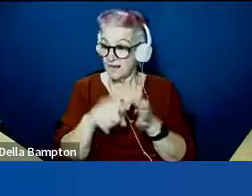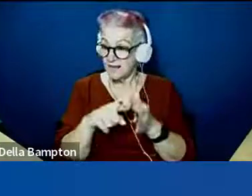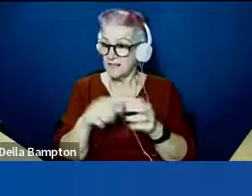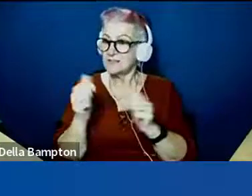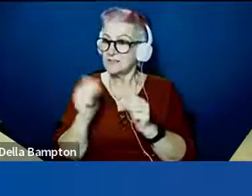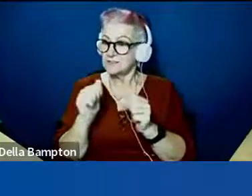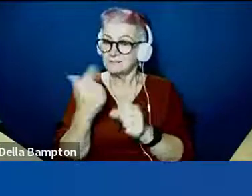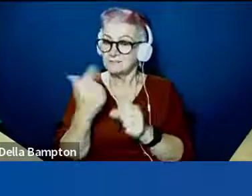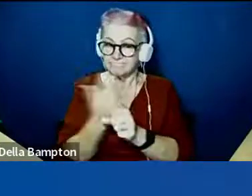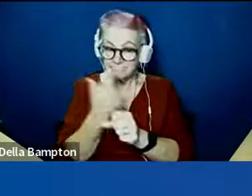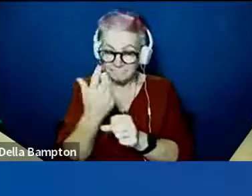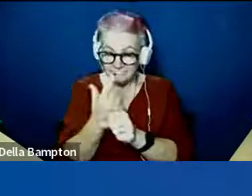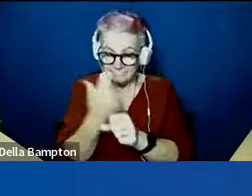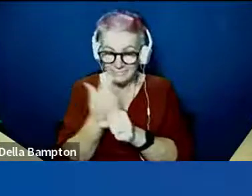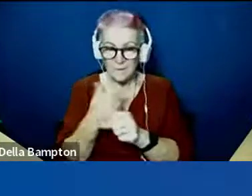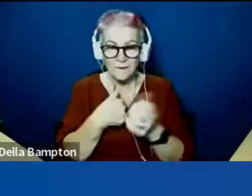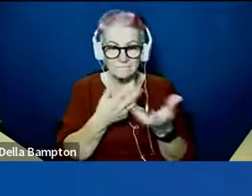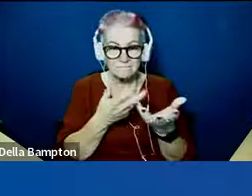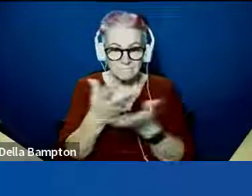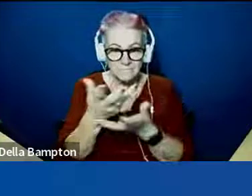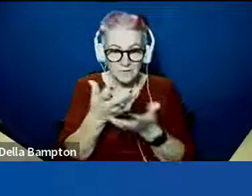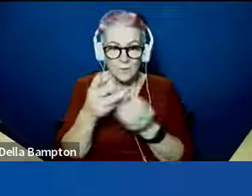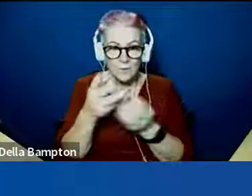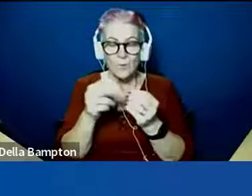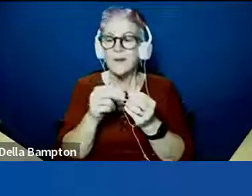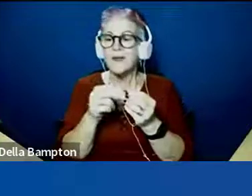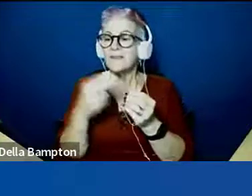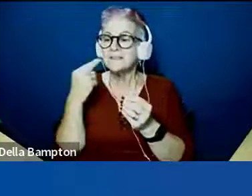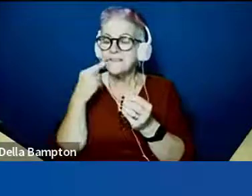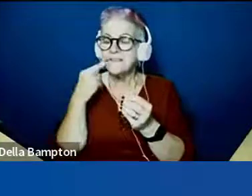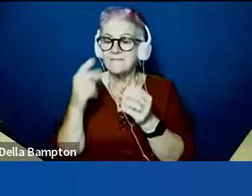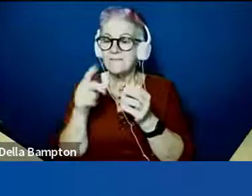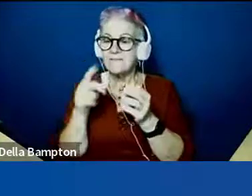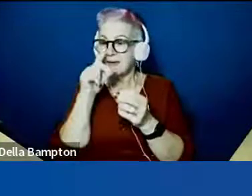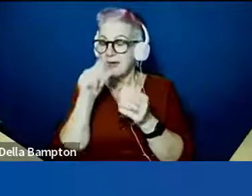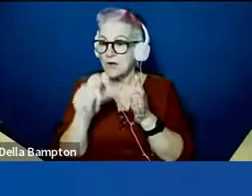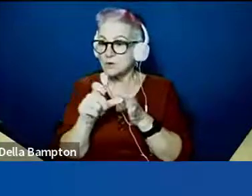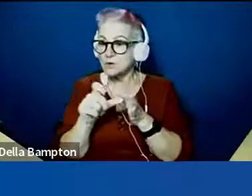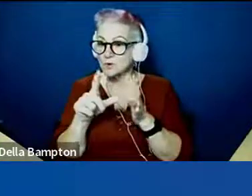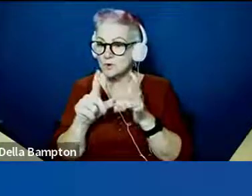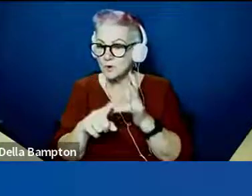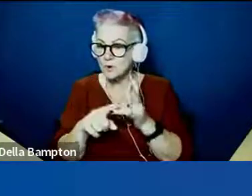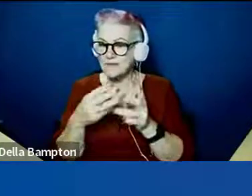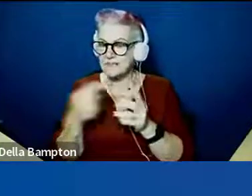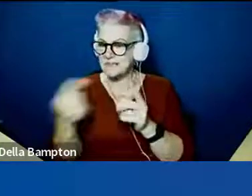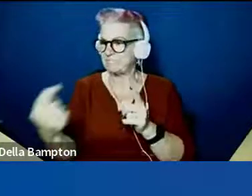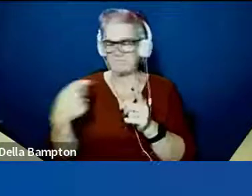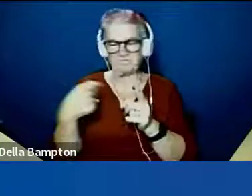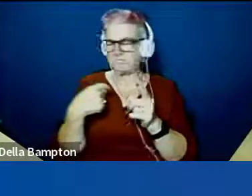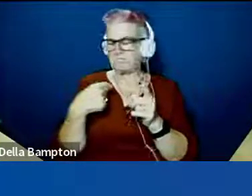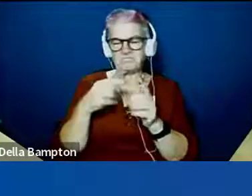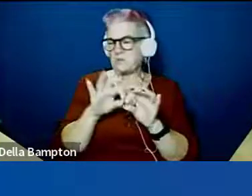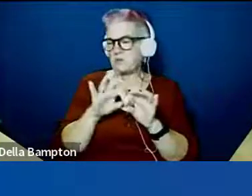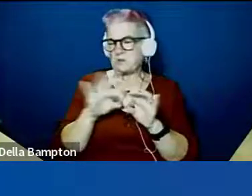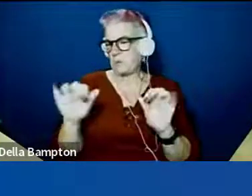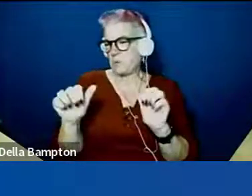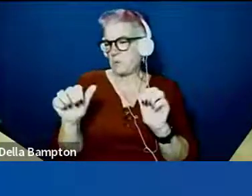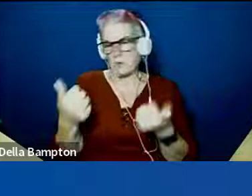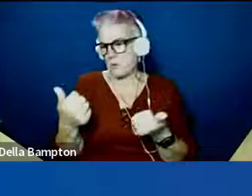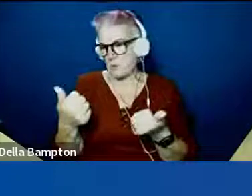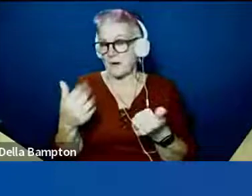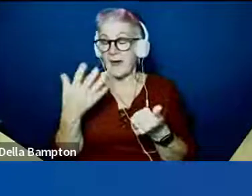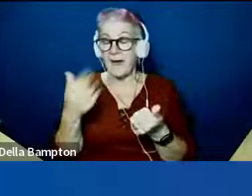to Kat and the gang down at Deaf Can Do, and some of them came back that they just weren't appropriate. There's a fantastic